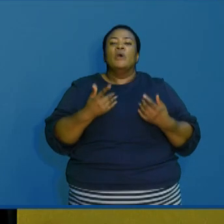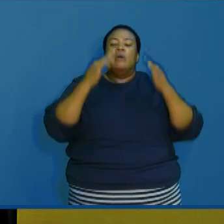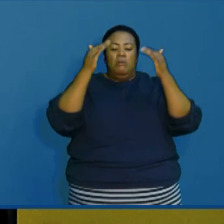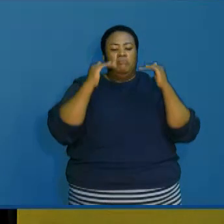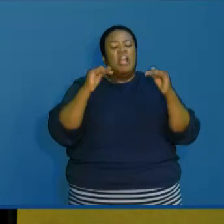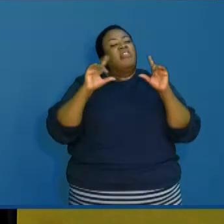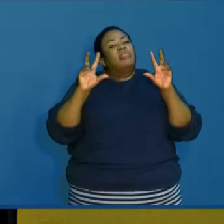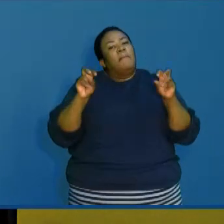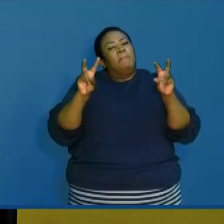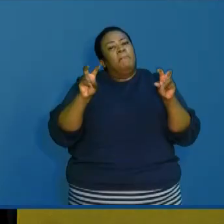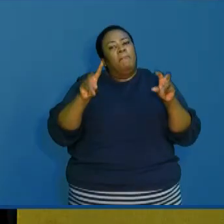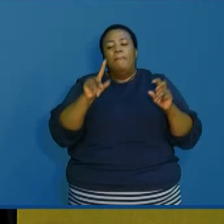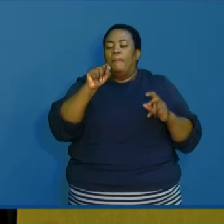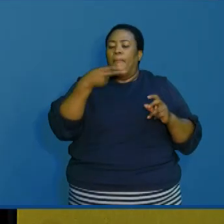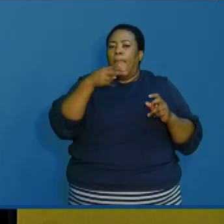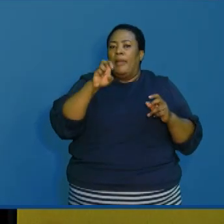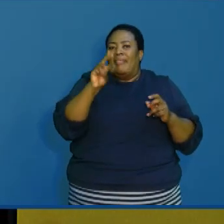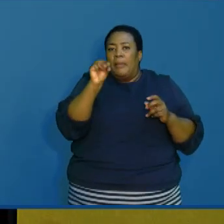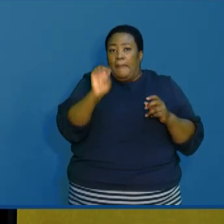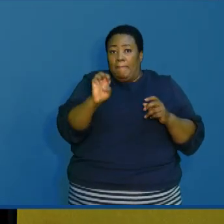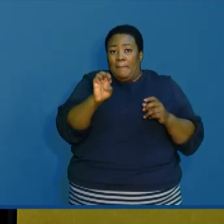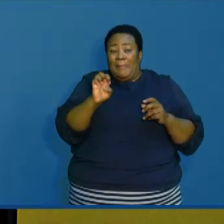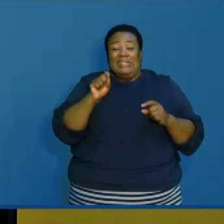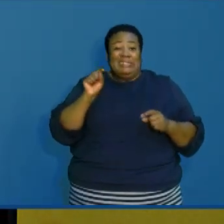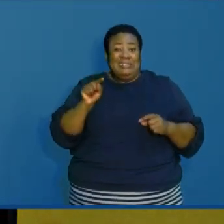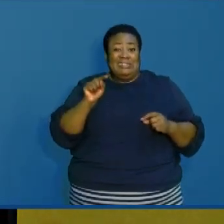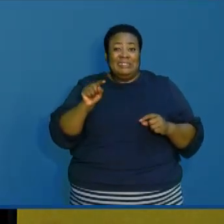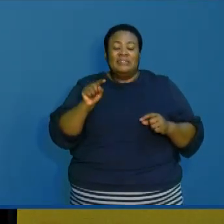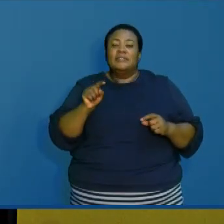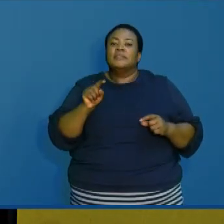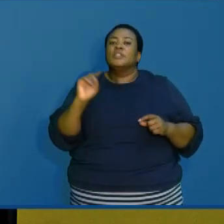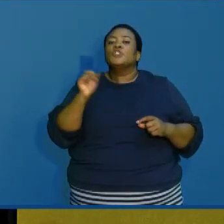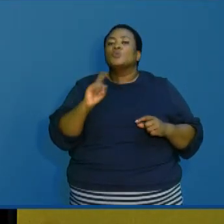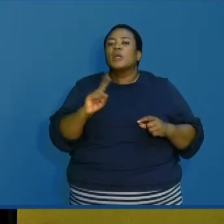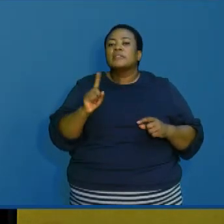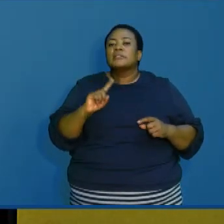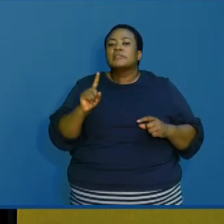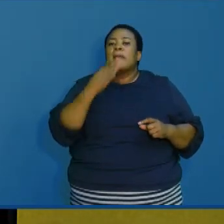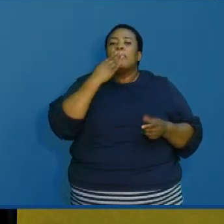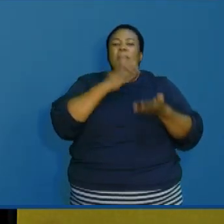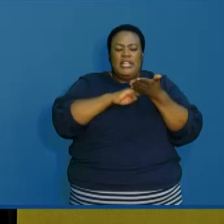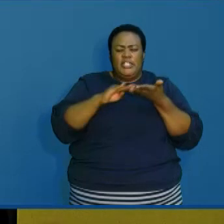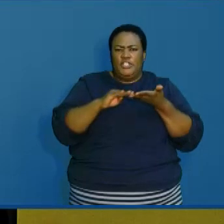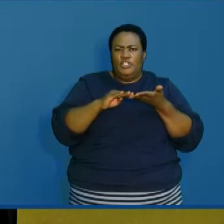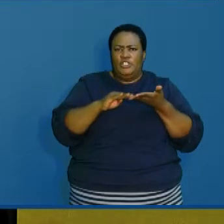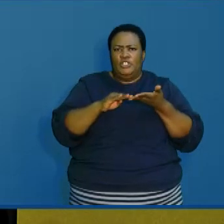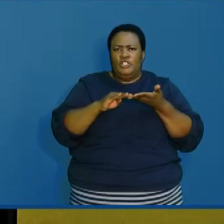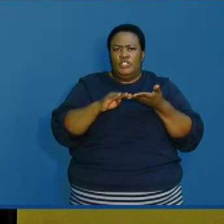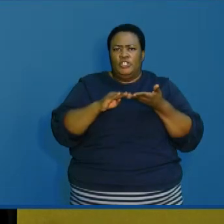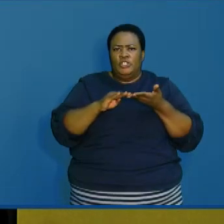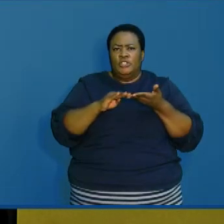A theme, as I have already alluded, it is basically the message of